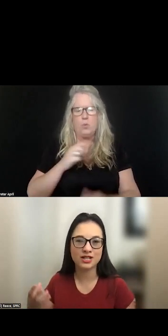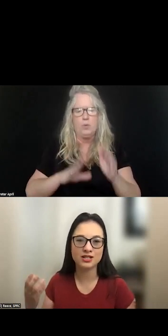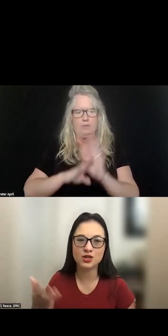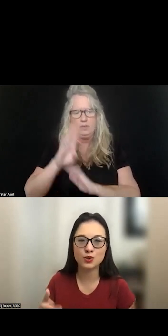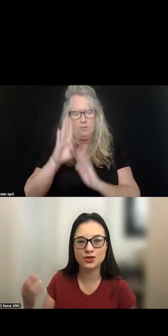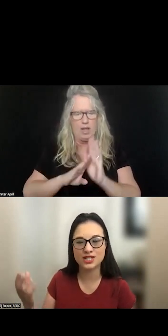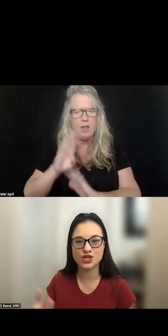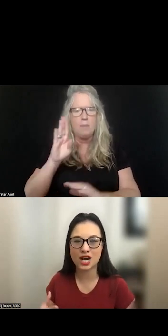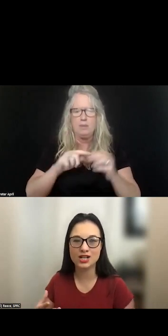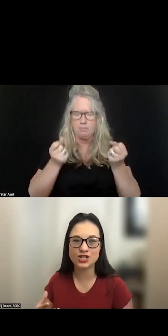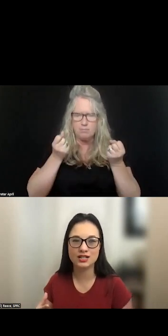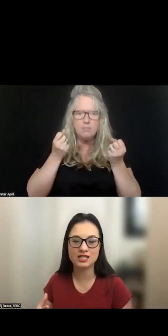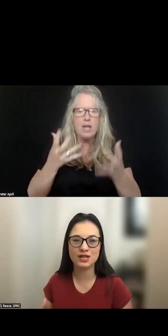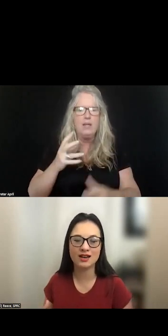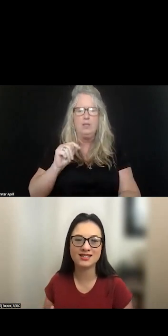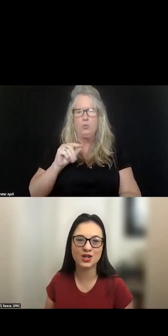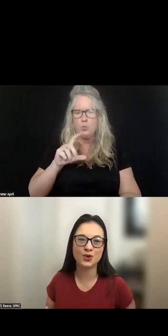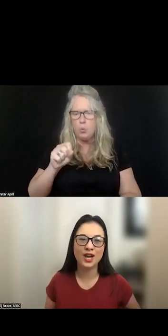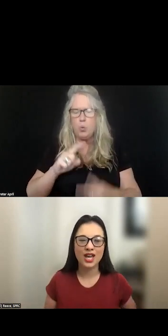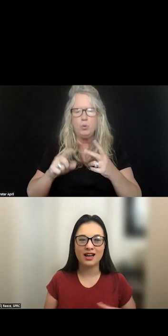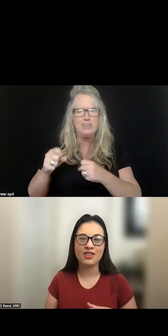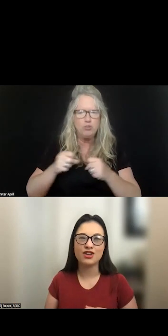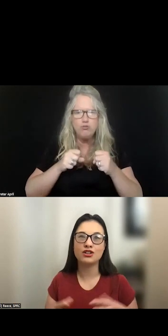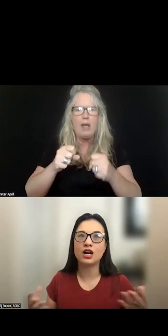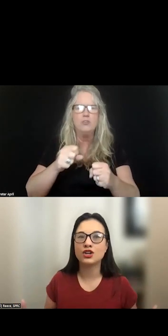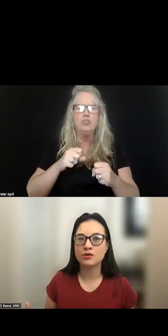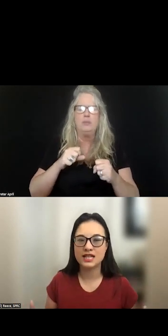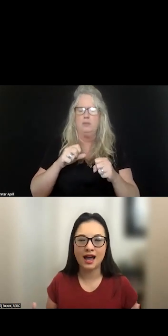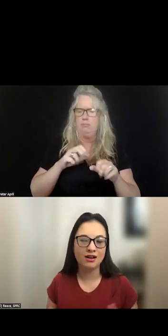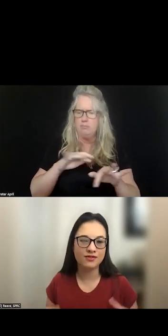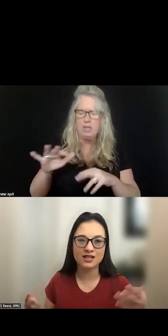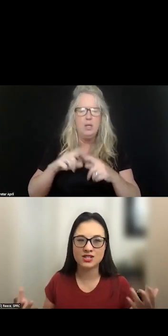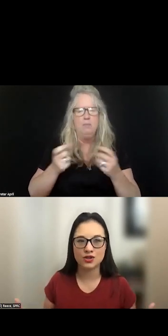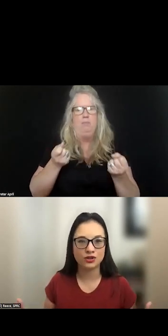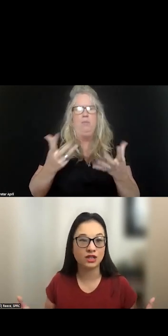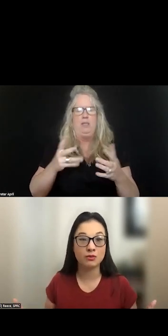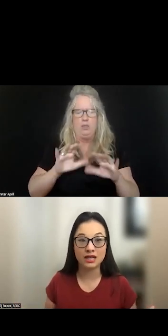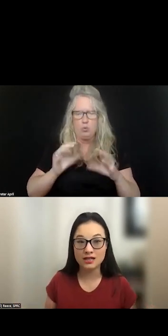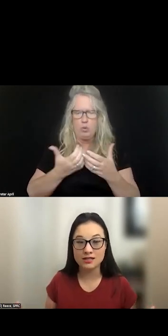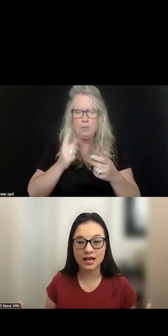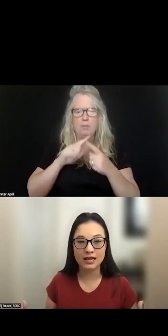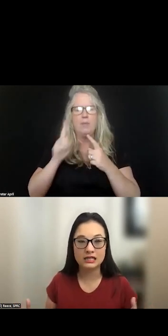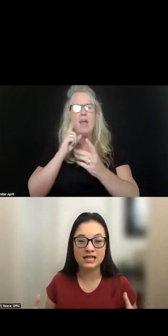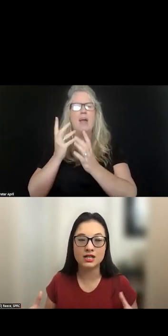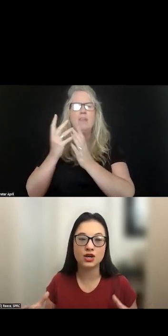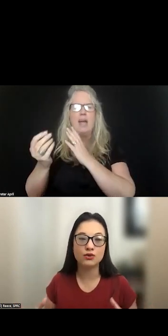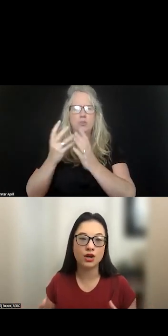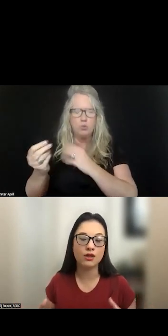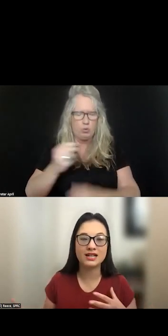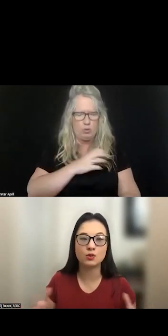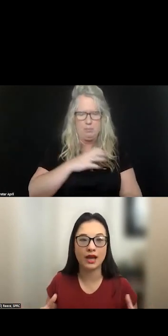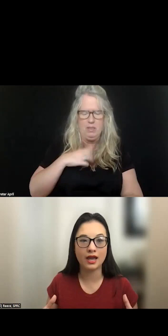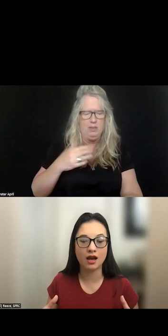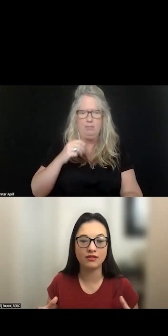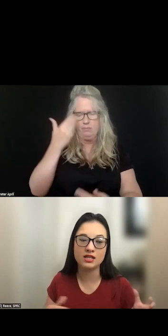of different tools and strategies because, there are a lot of groups that have external committees and yet don't know